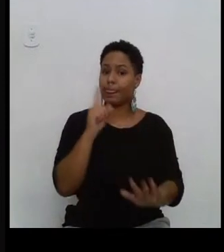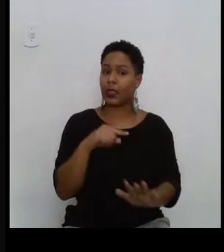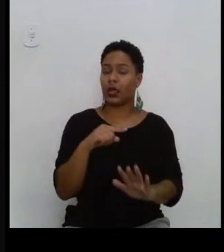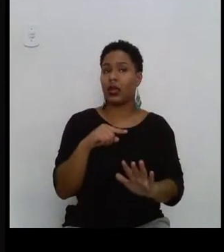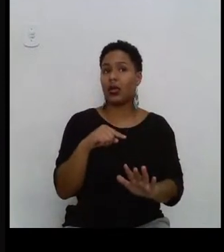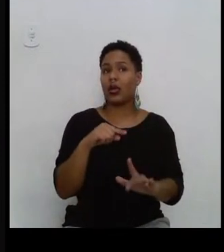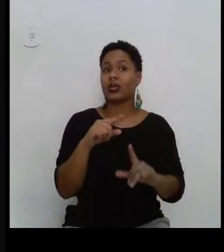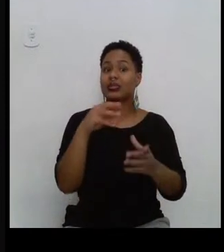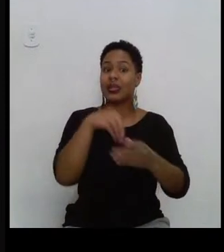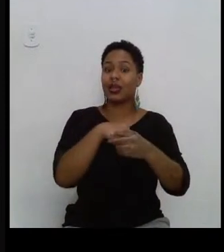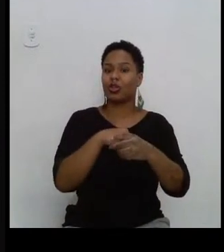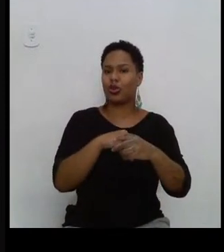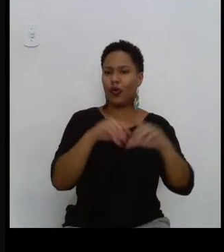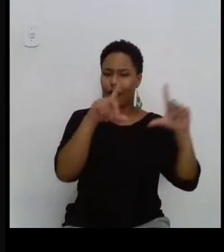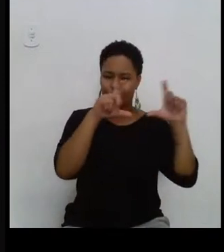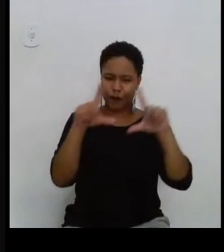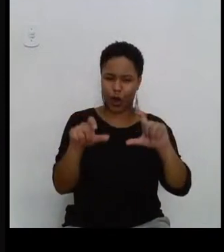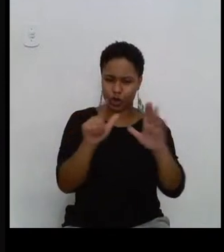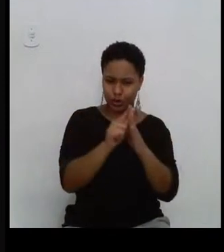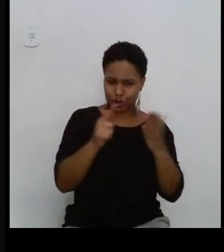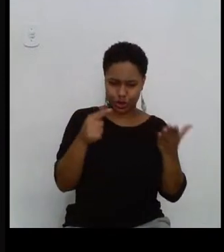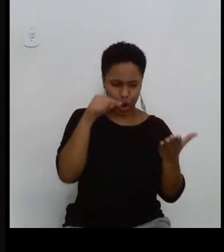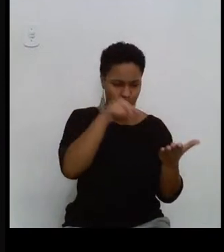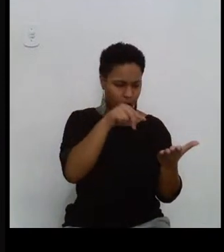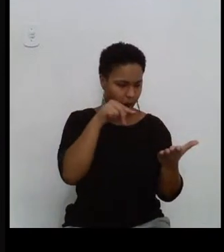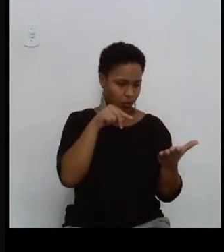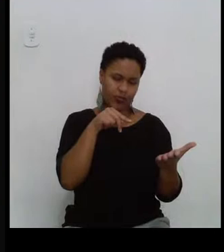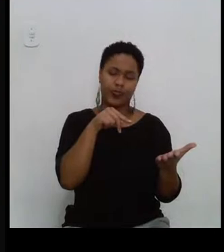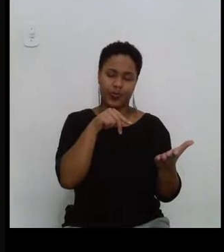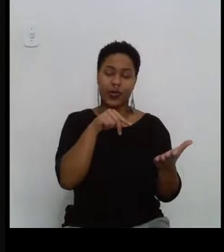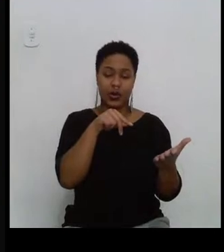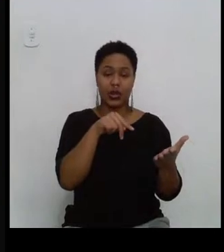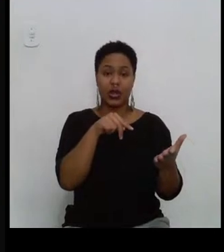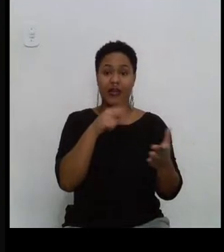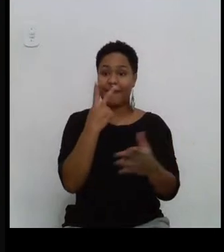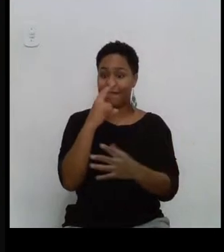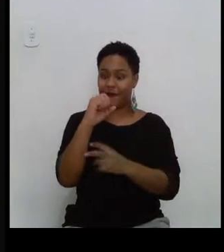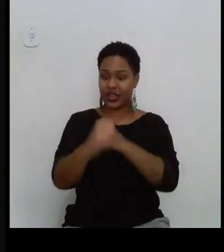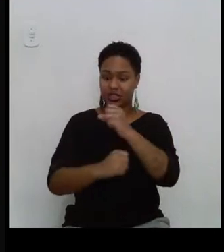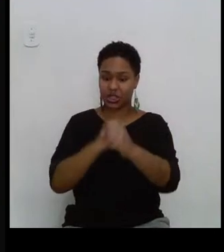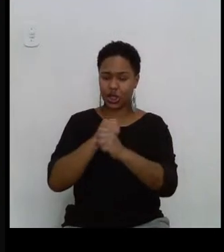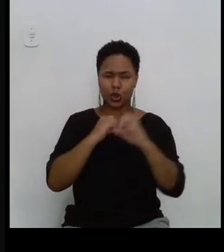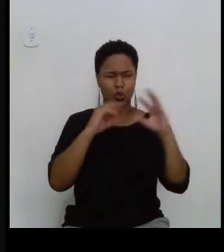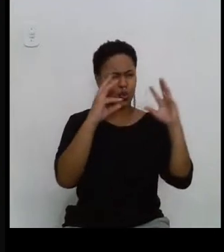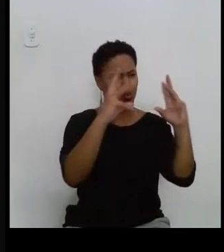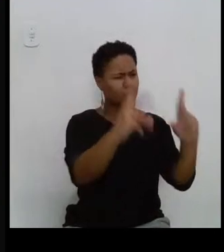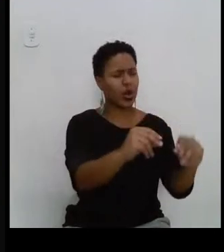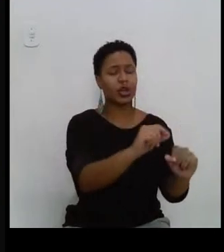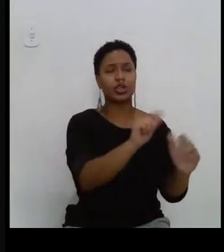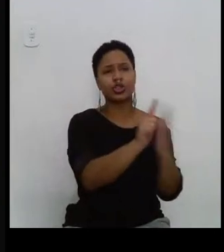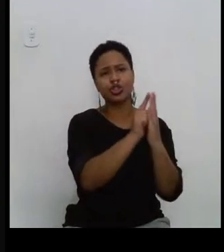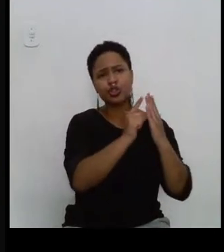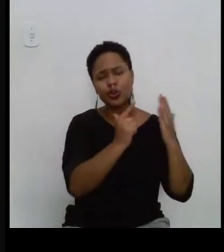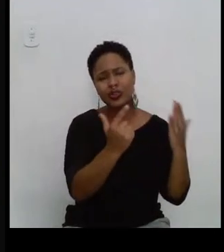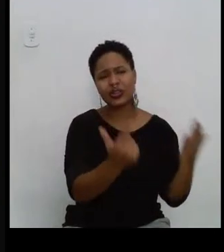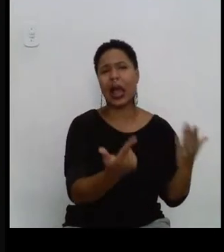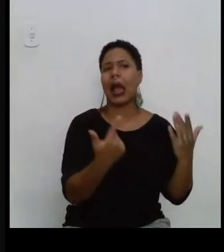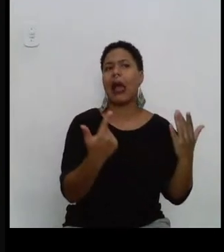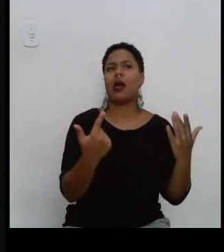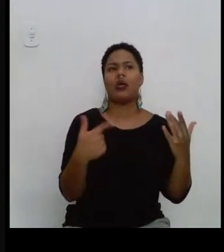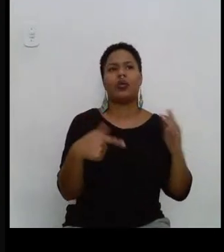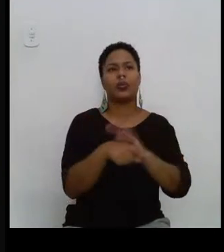Years every News paper Used the guardian